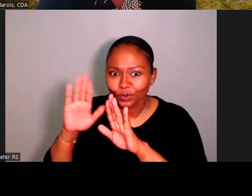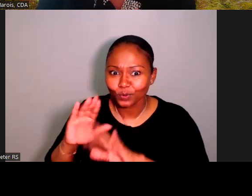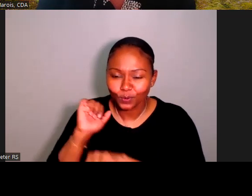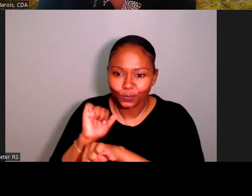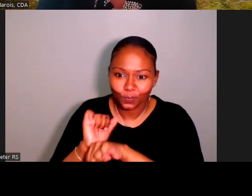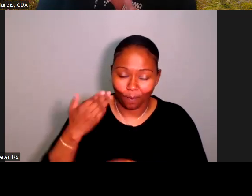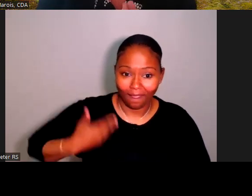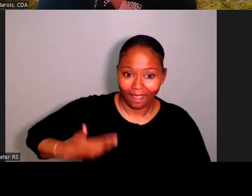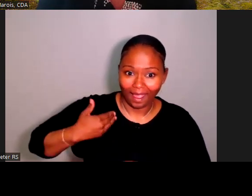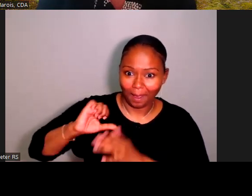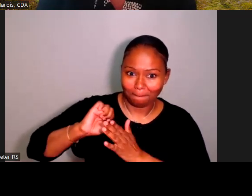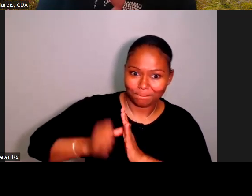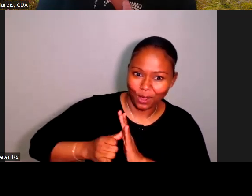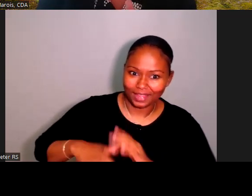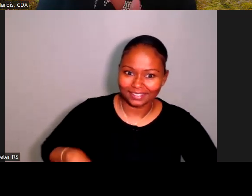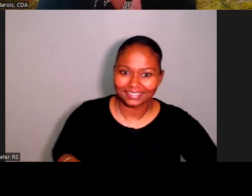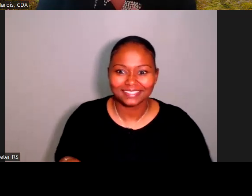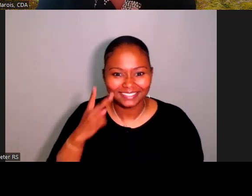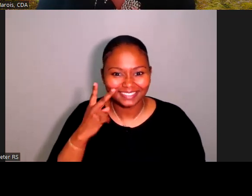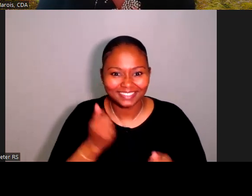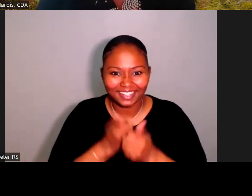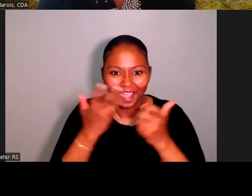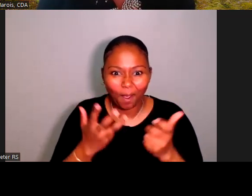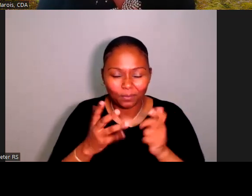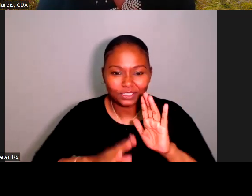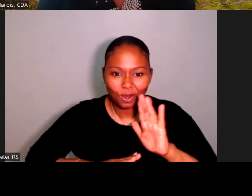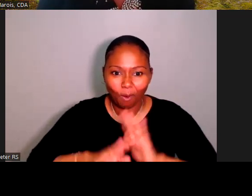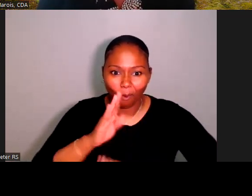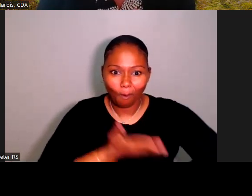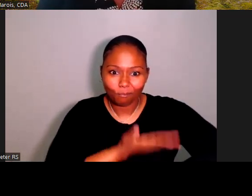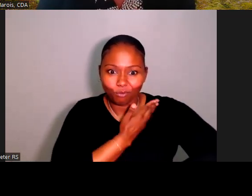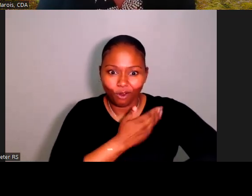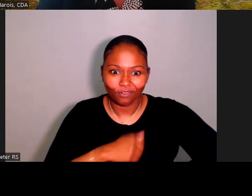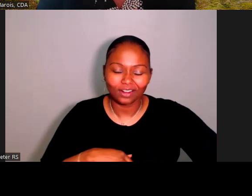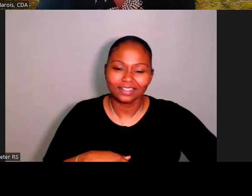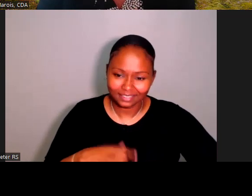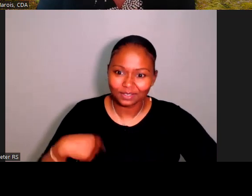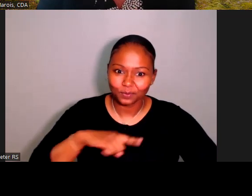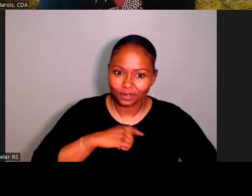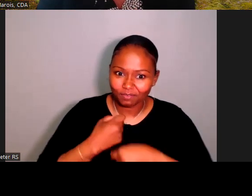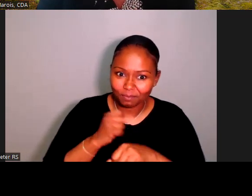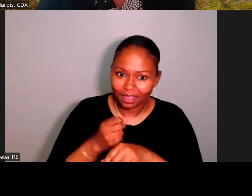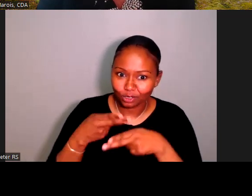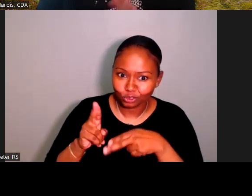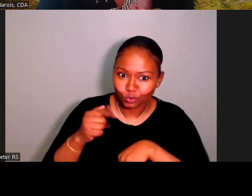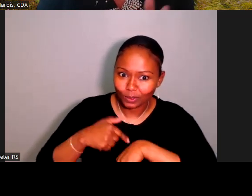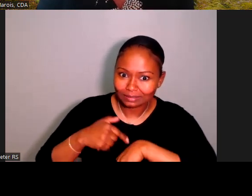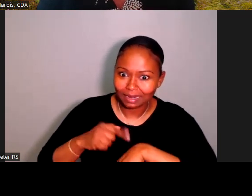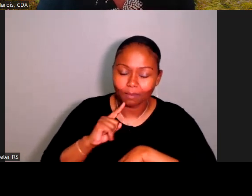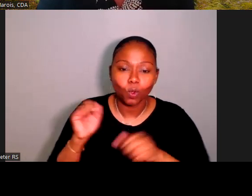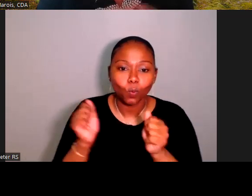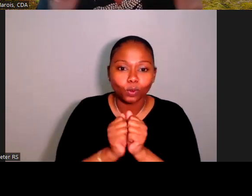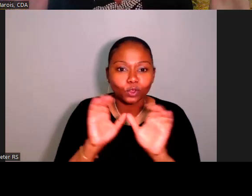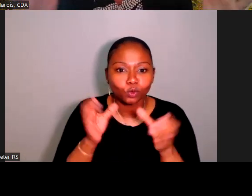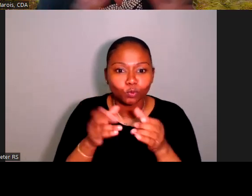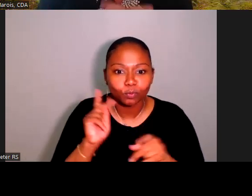I am impressed. I'm impressed to see how much progress has made in a short period of time when a group of people who share